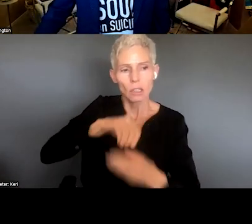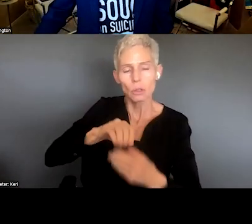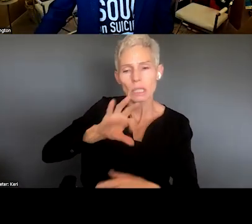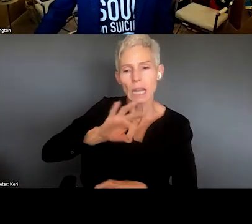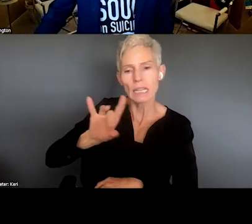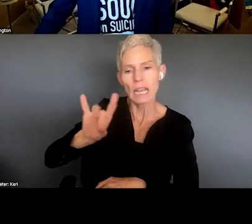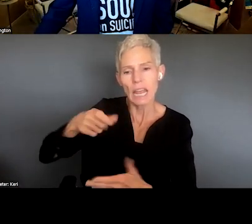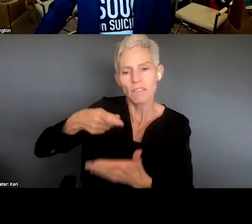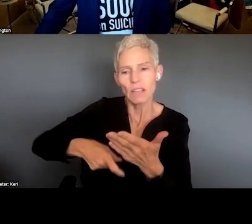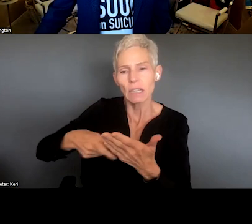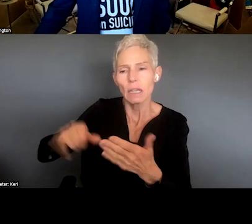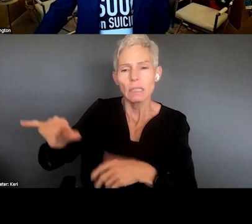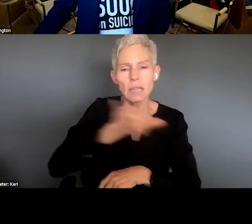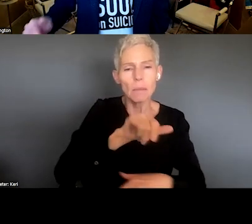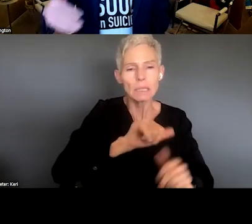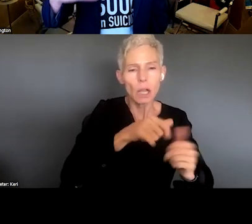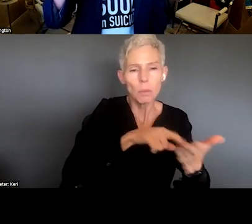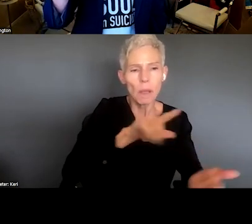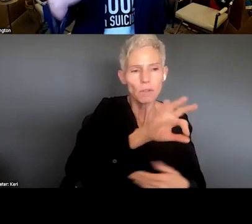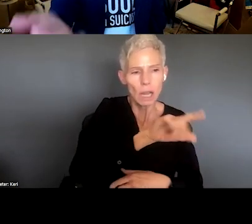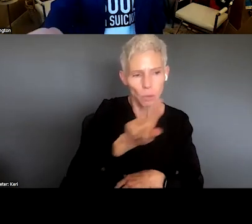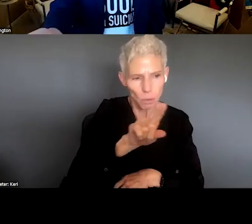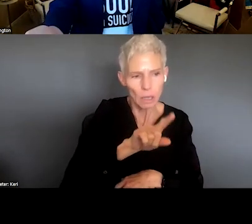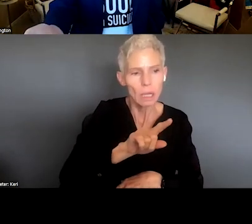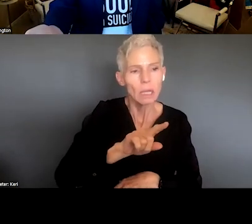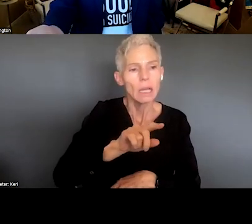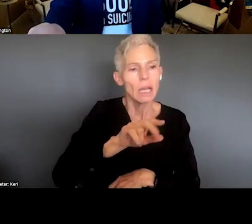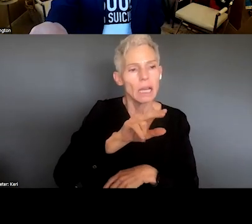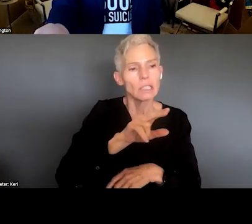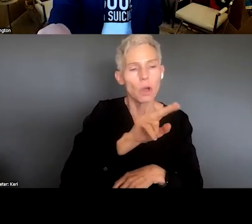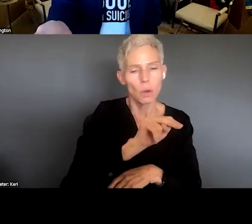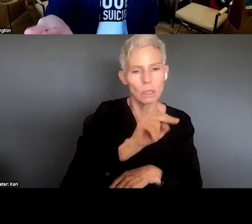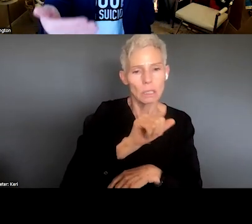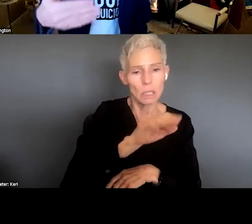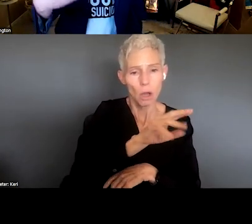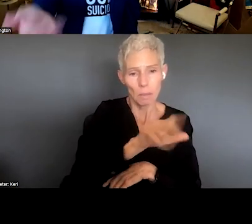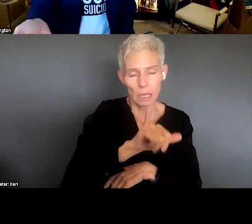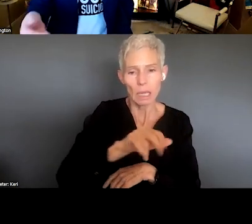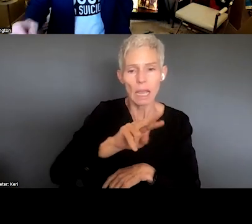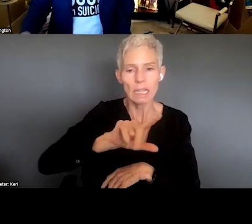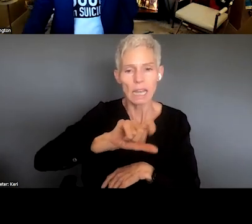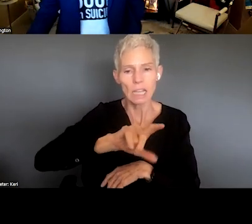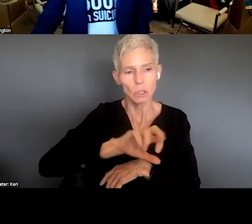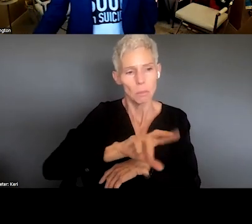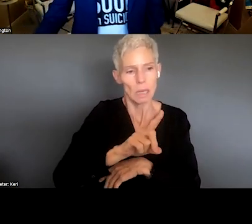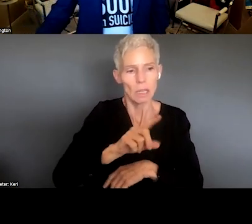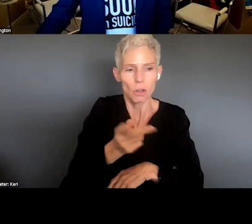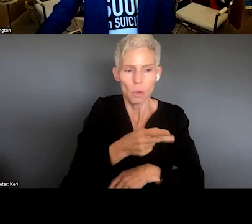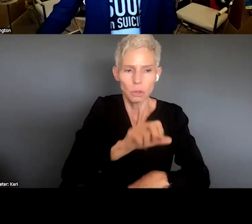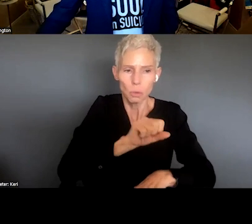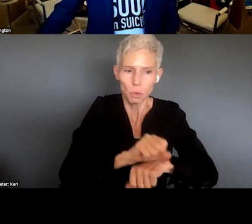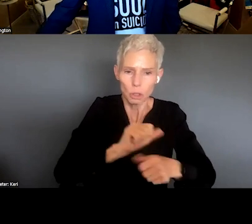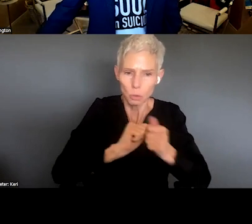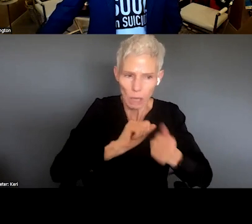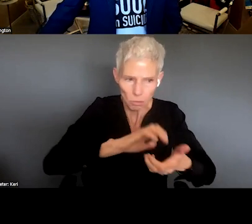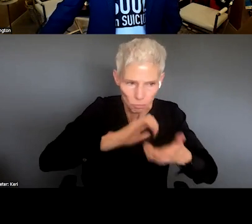pay for 911. NAMI and NASBID worked together on model legislation that many states have already used to